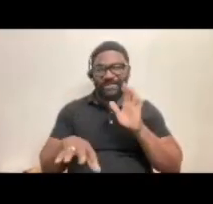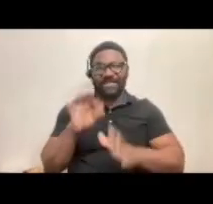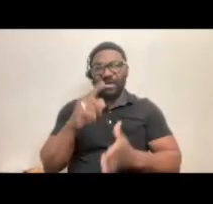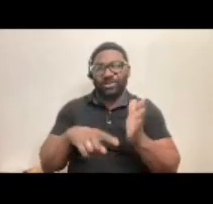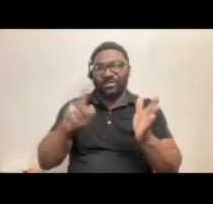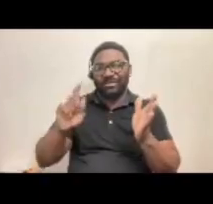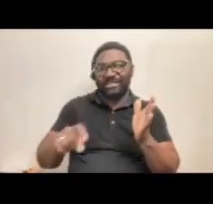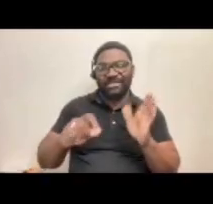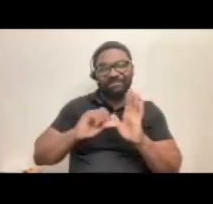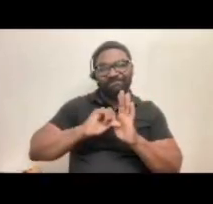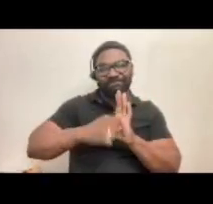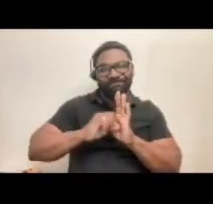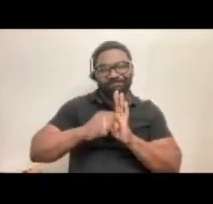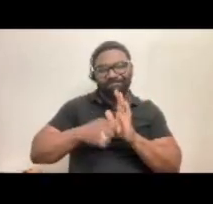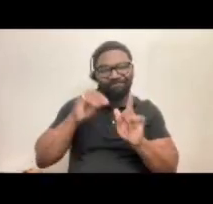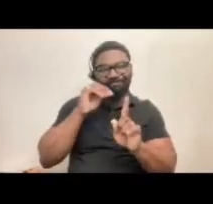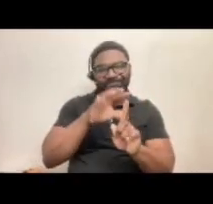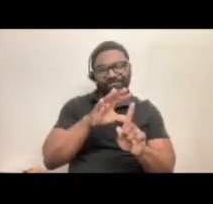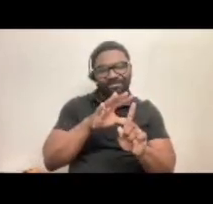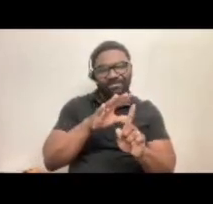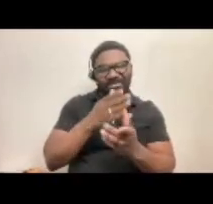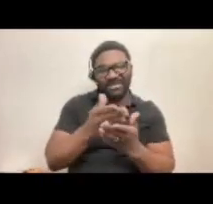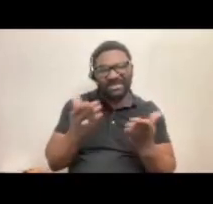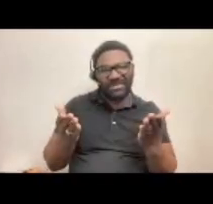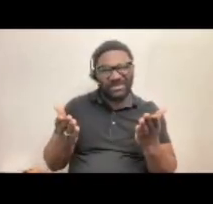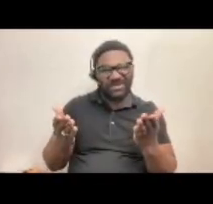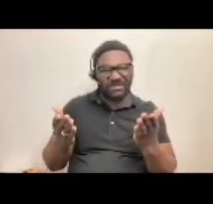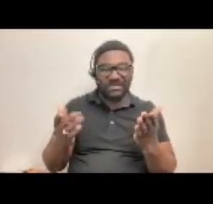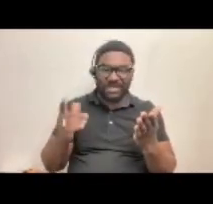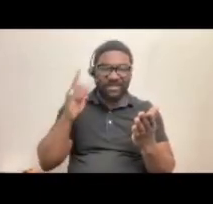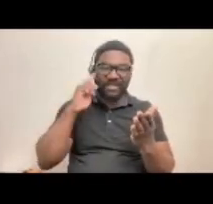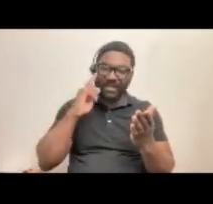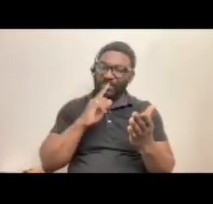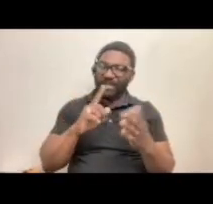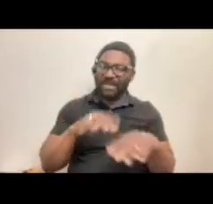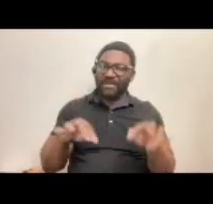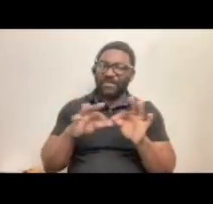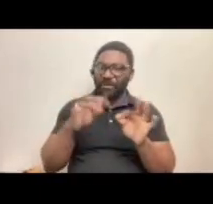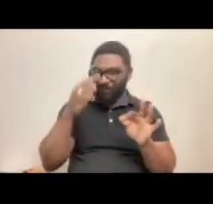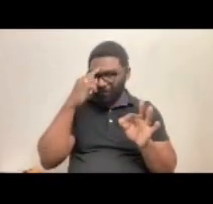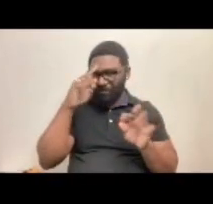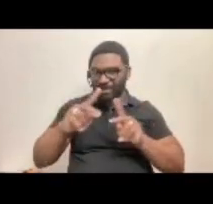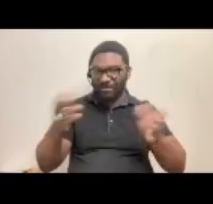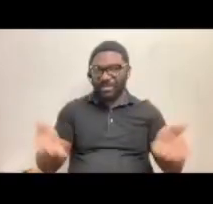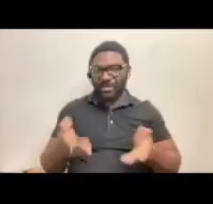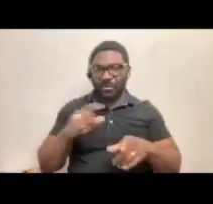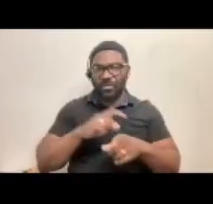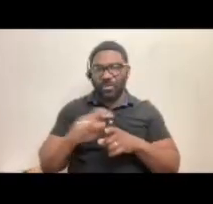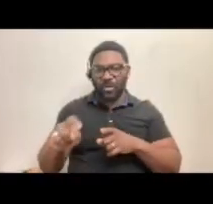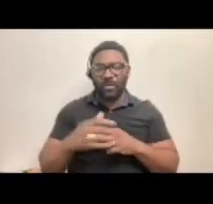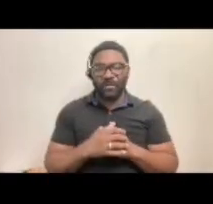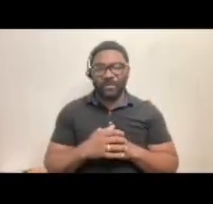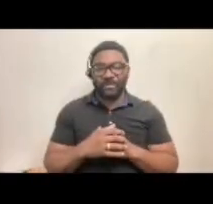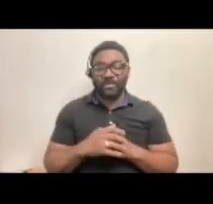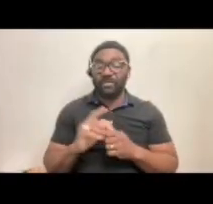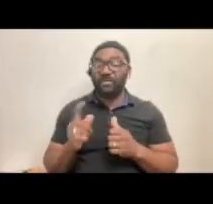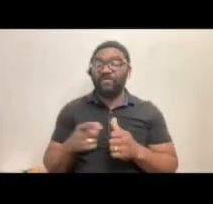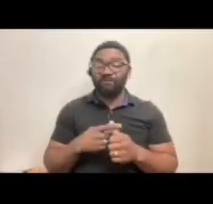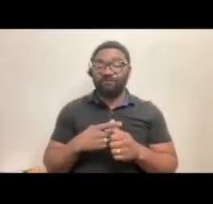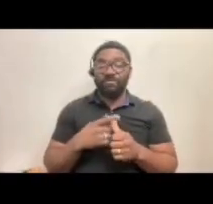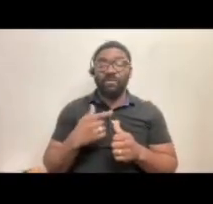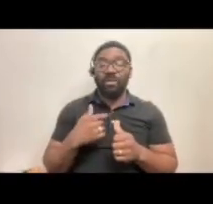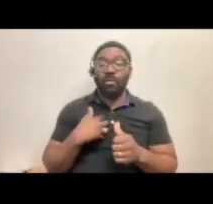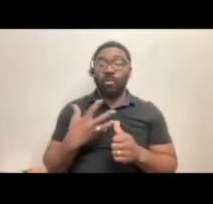just a few particular resources that we think might be really relevant for folks who are on the call today. So the first thing I'm going to do is